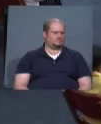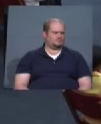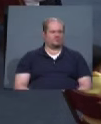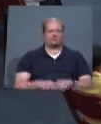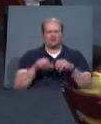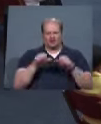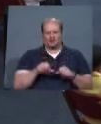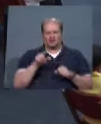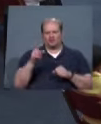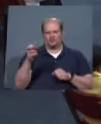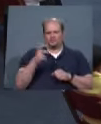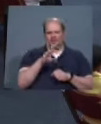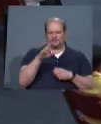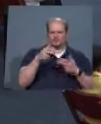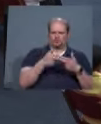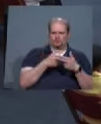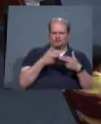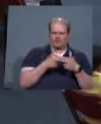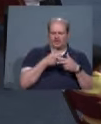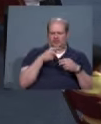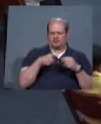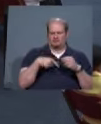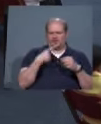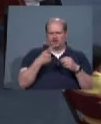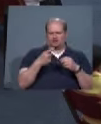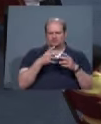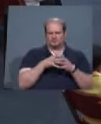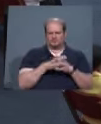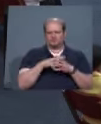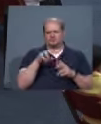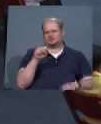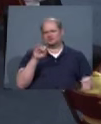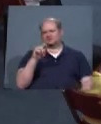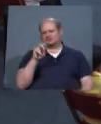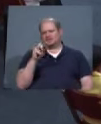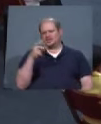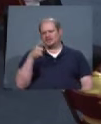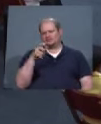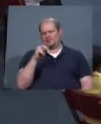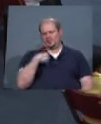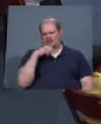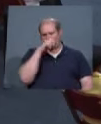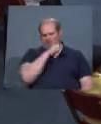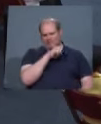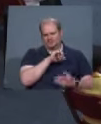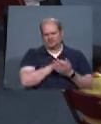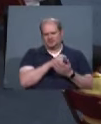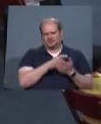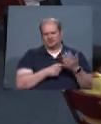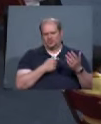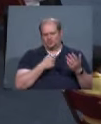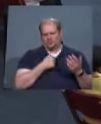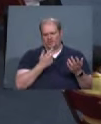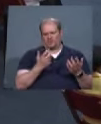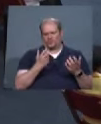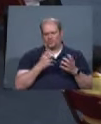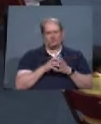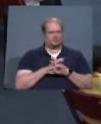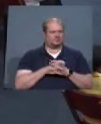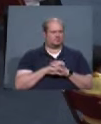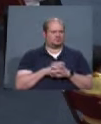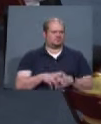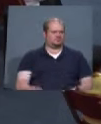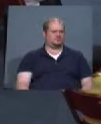Can you go back to your slide of the site plan? I guess that's the one I want.